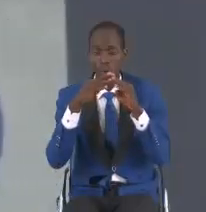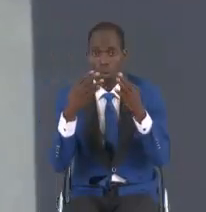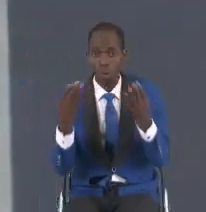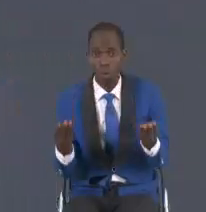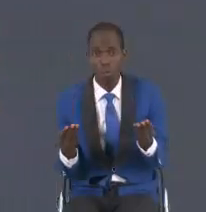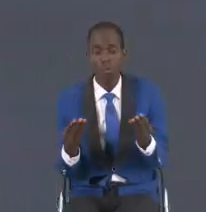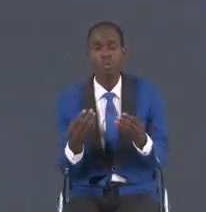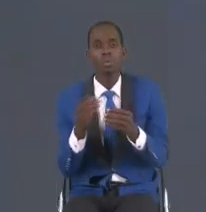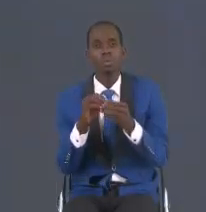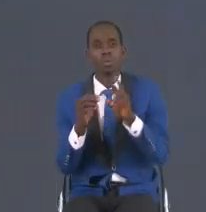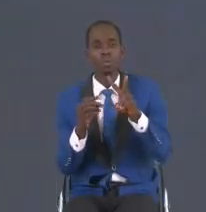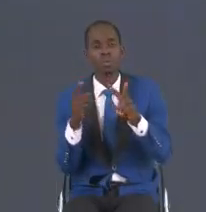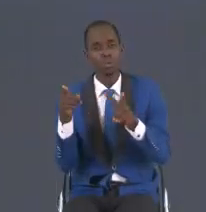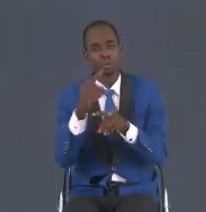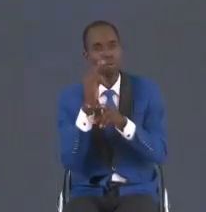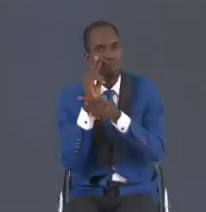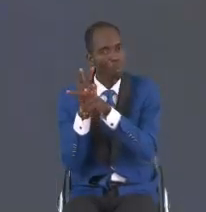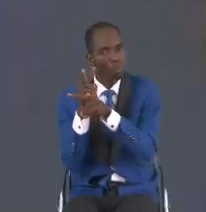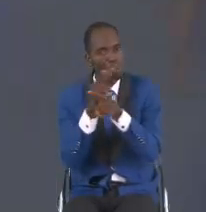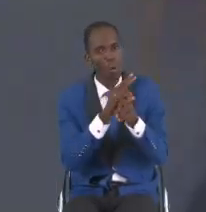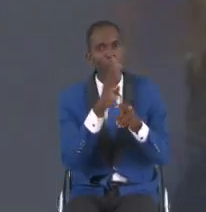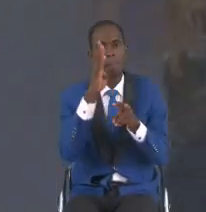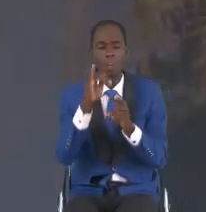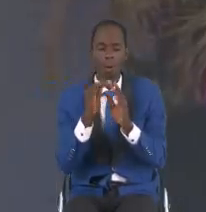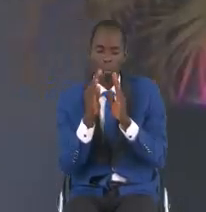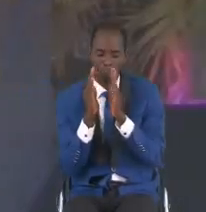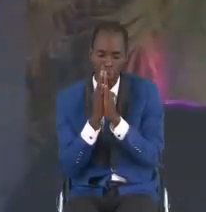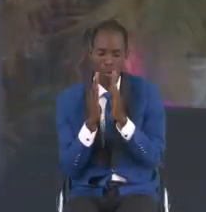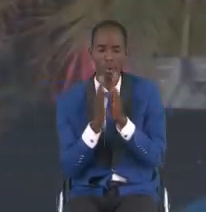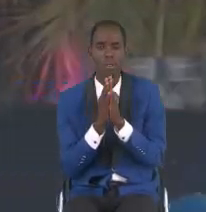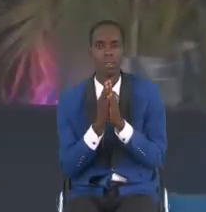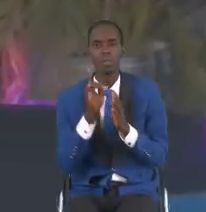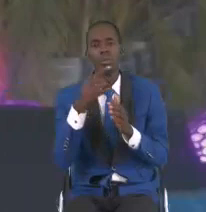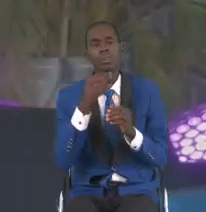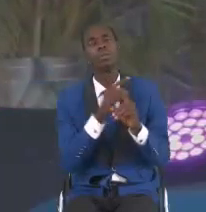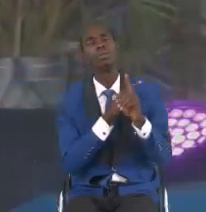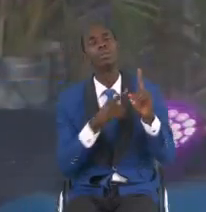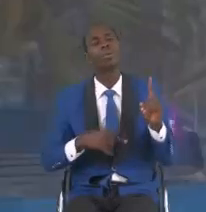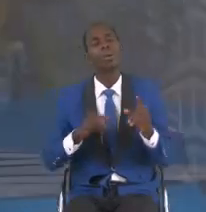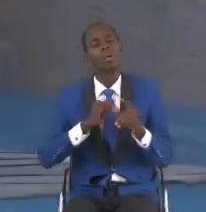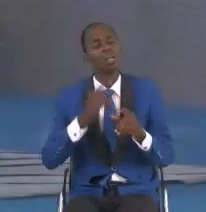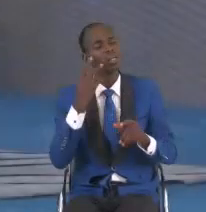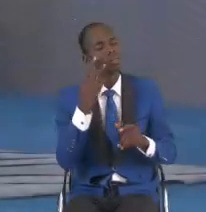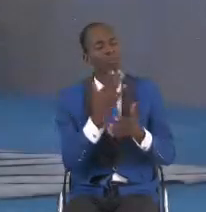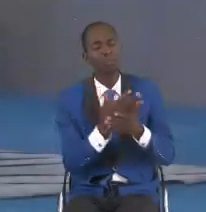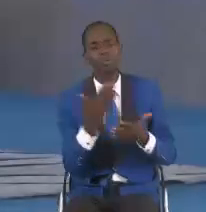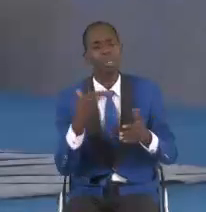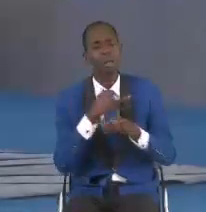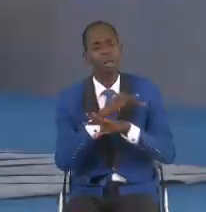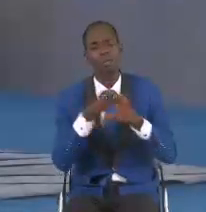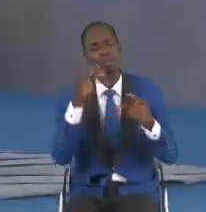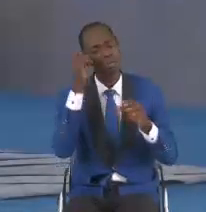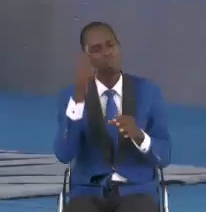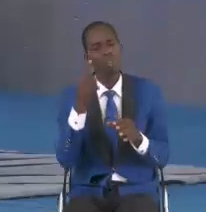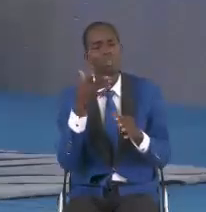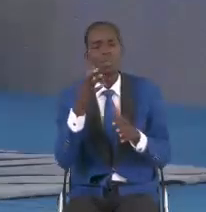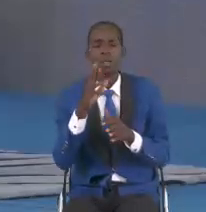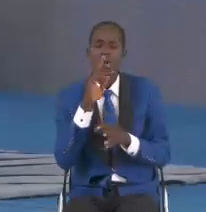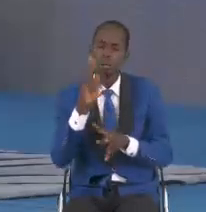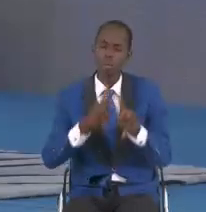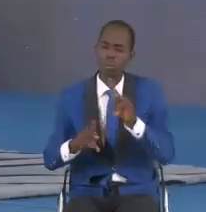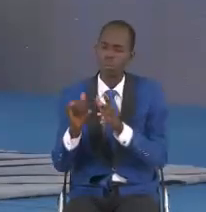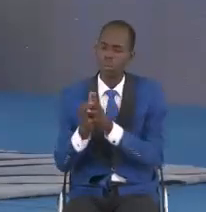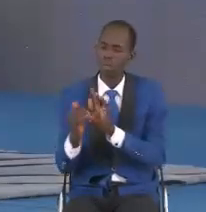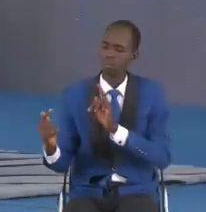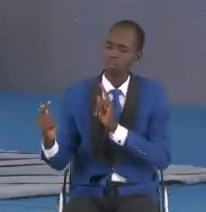by prayer. You're saying, Lord, there are things I see I don't understand. There are people that cross my